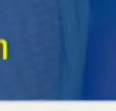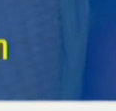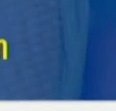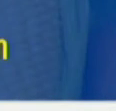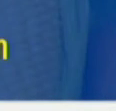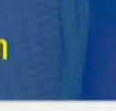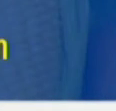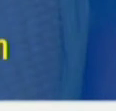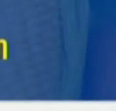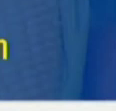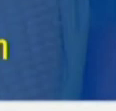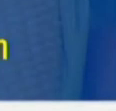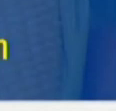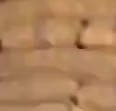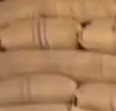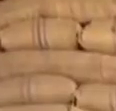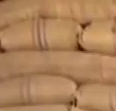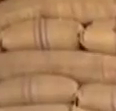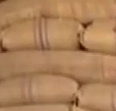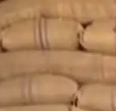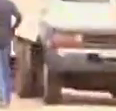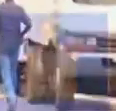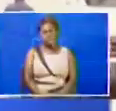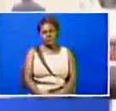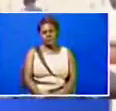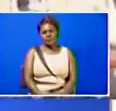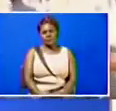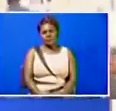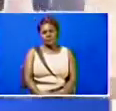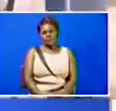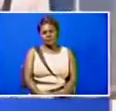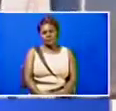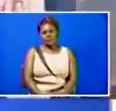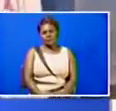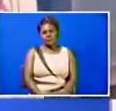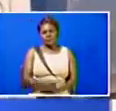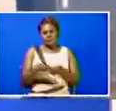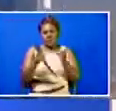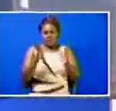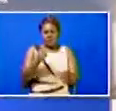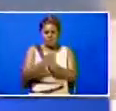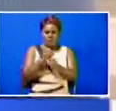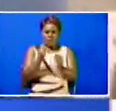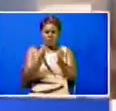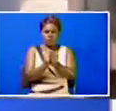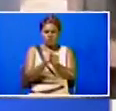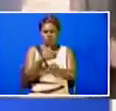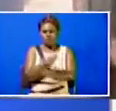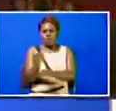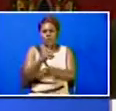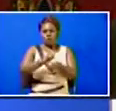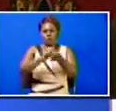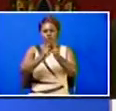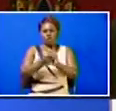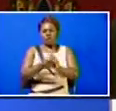11.6 billion shillings for the purchase of maize. It is suspected NCPB depot managers colluded with traders to shortchange genuine maize